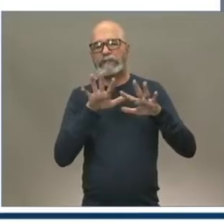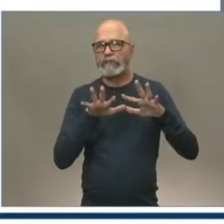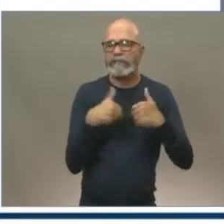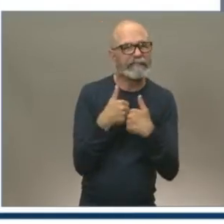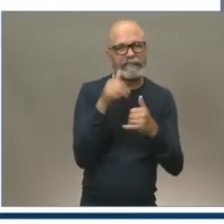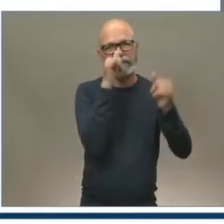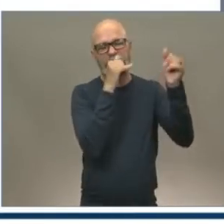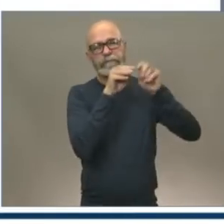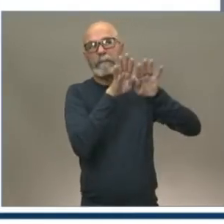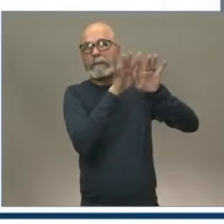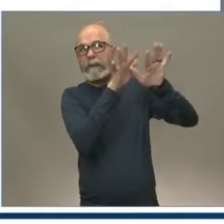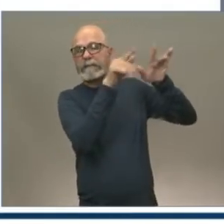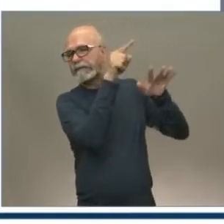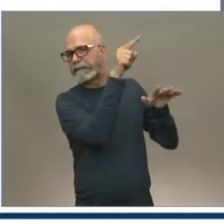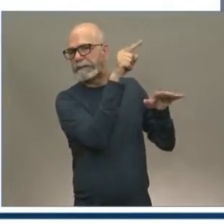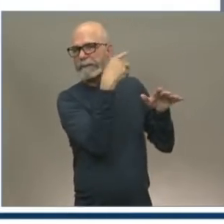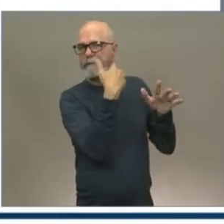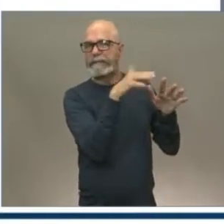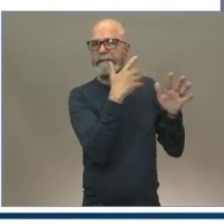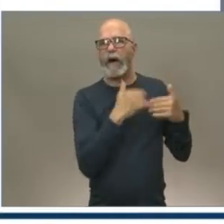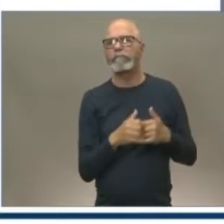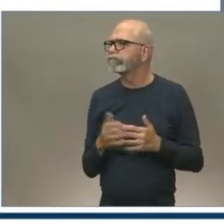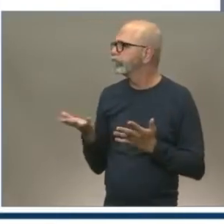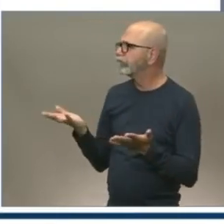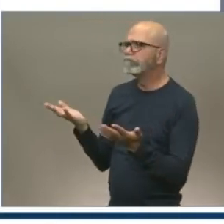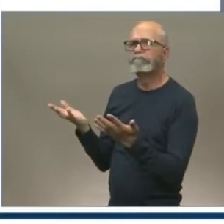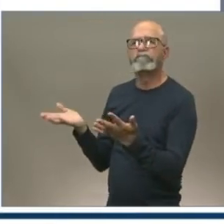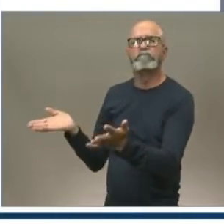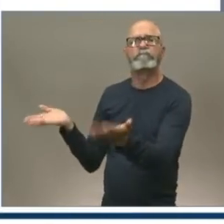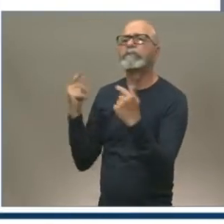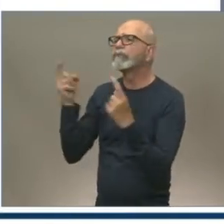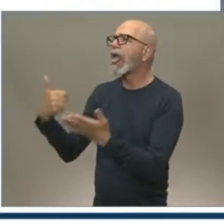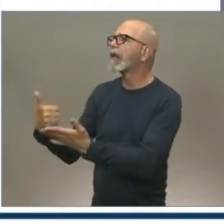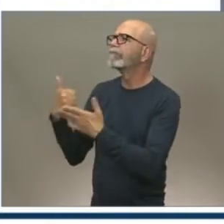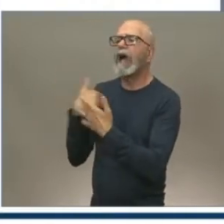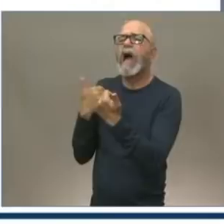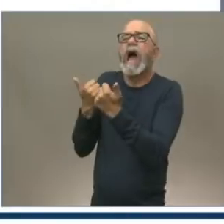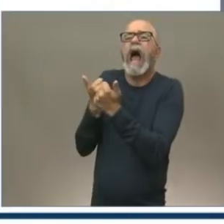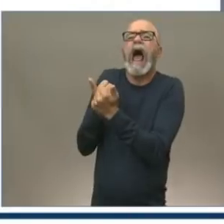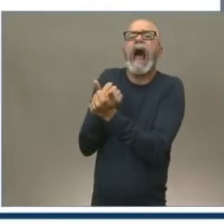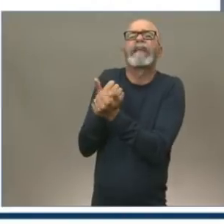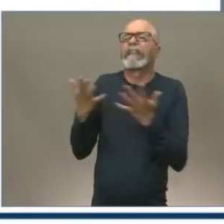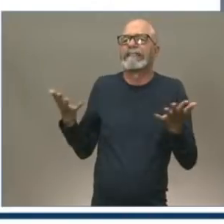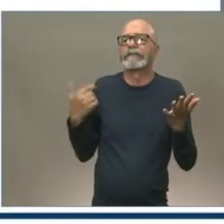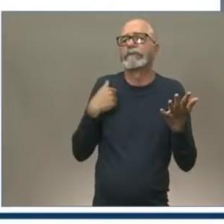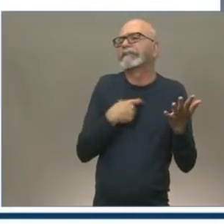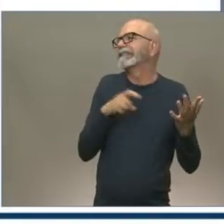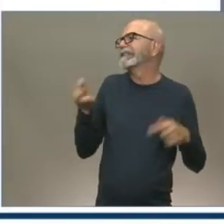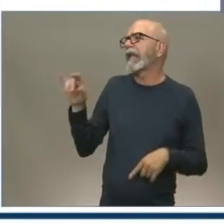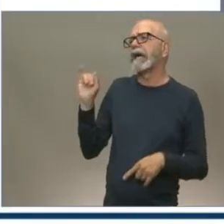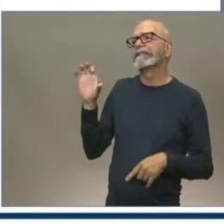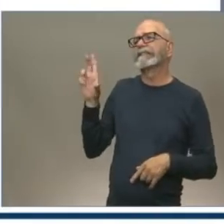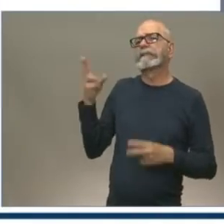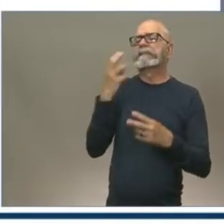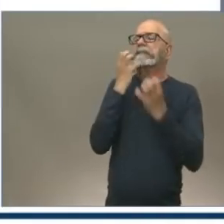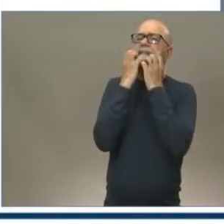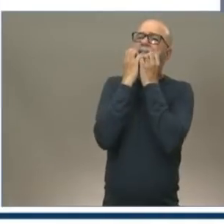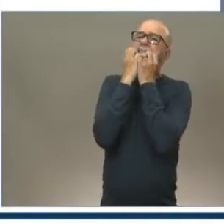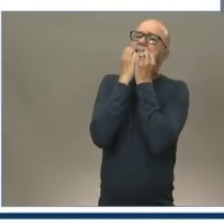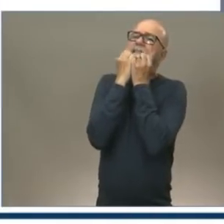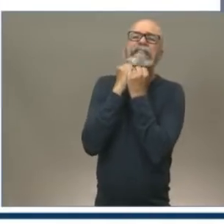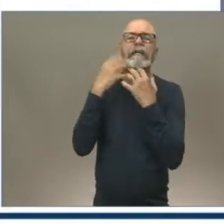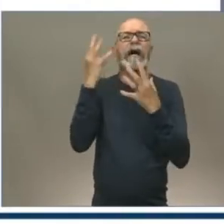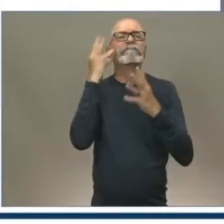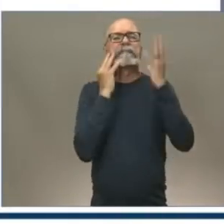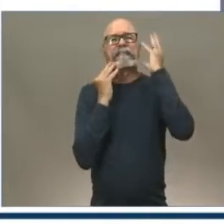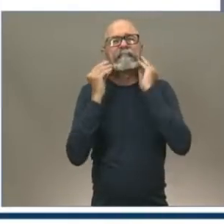very receptive to anything, but he referenced the help in the ICUs, having actual trained nurses and